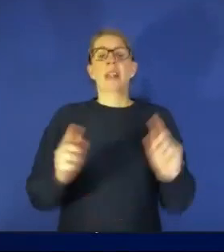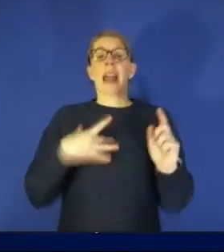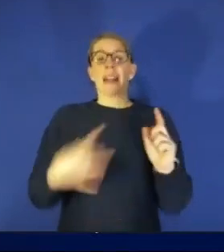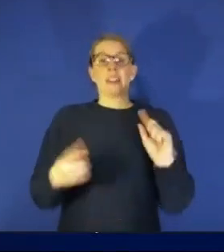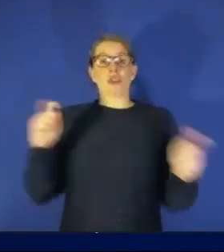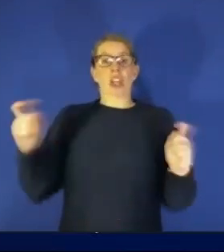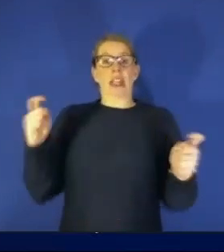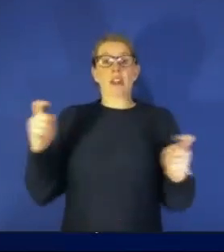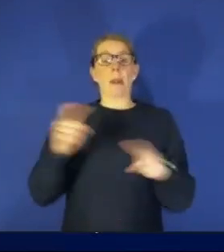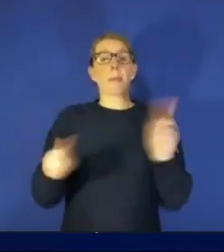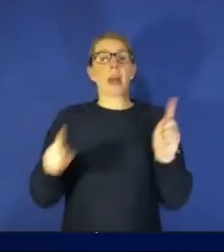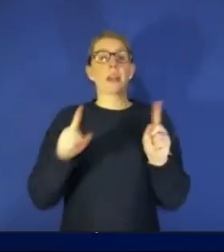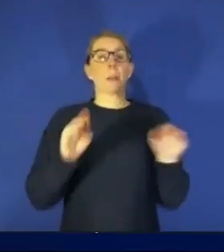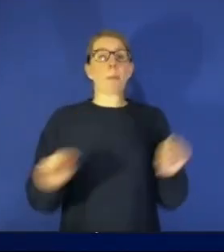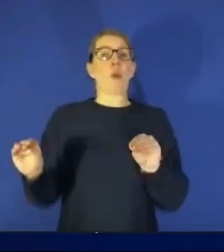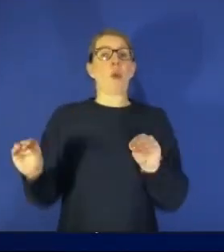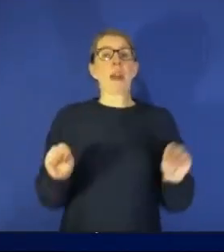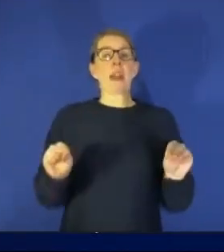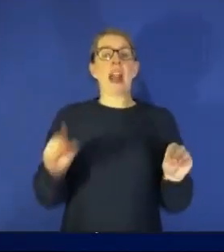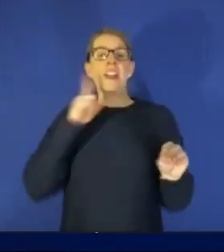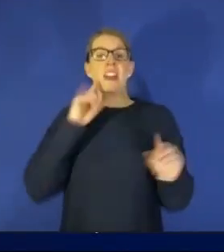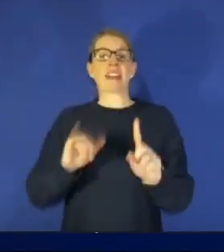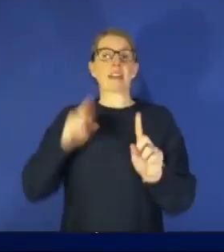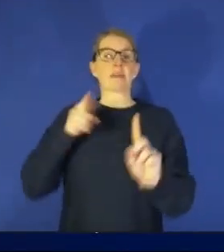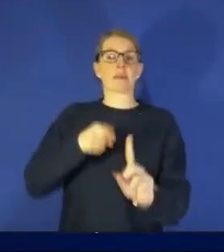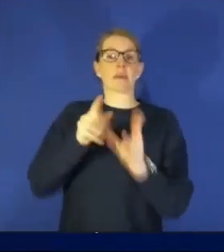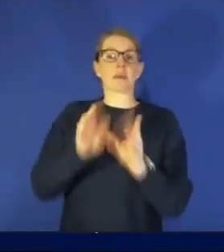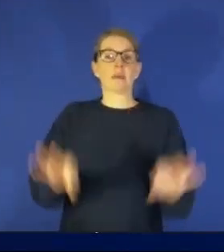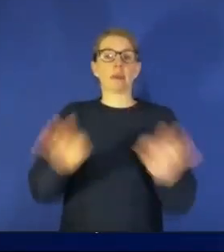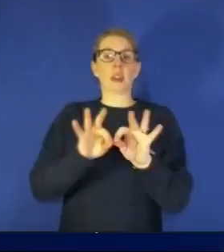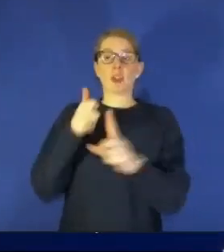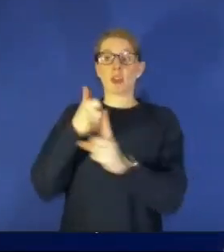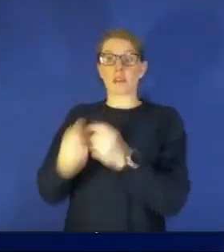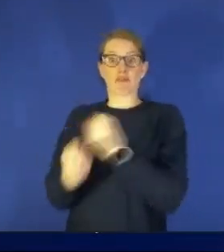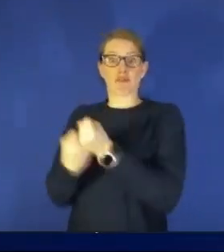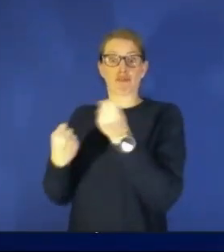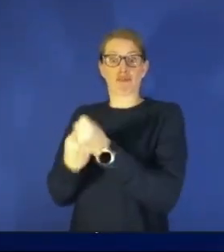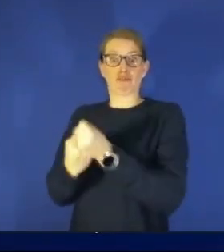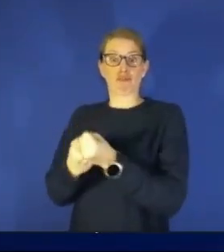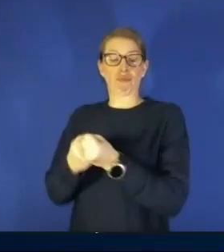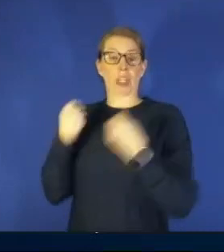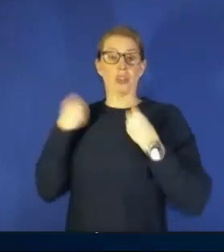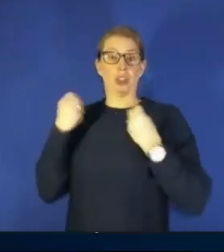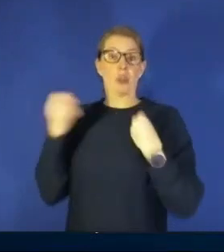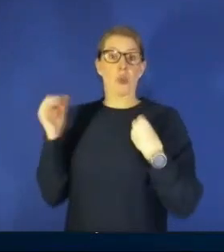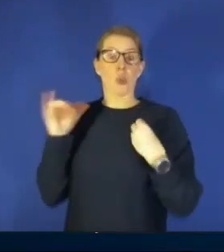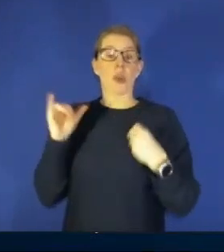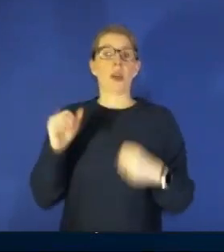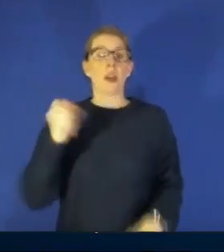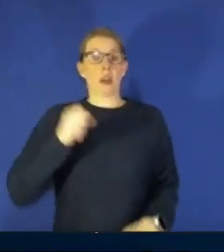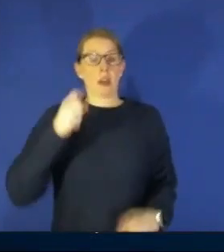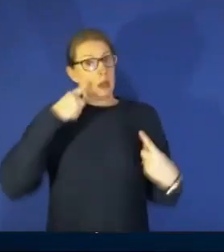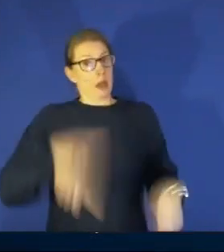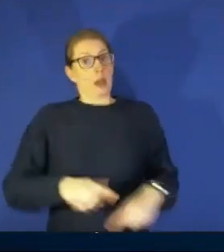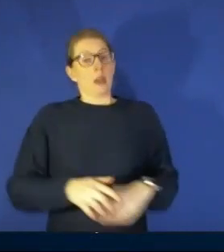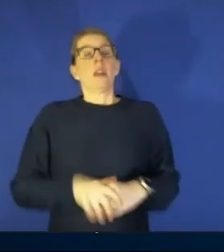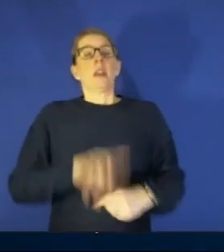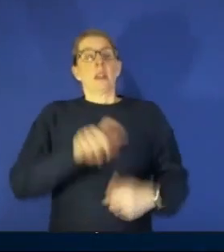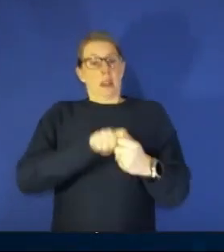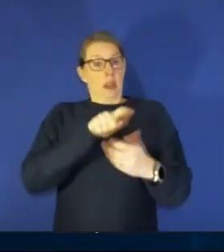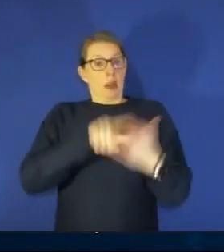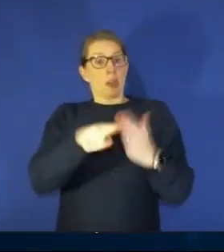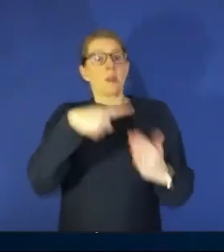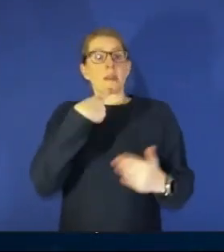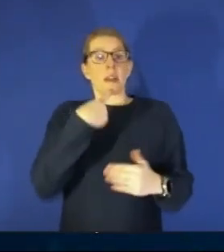you're moving, and I think that's key. And I know, Hawkeye, you're a big avid exerciser too. Yeah, no, I would agree. I think just exactly what you said, and we've heard the